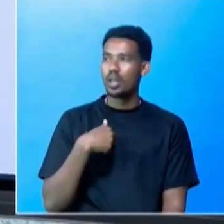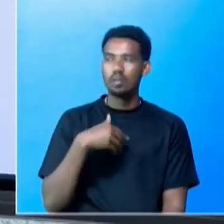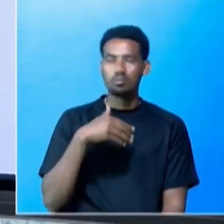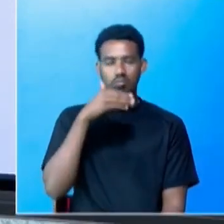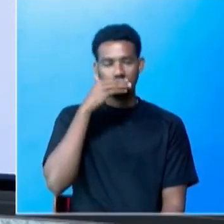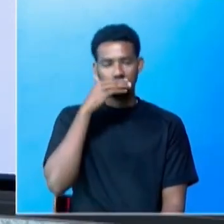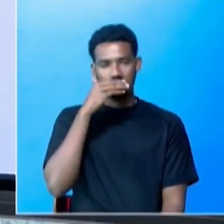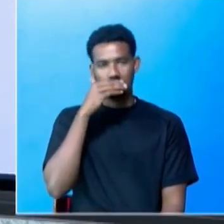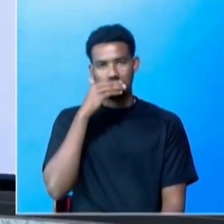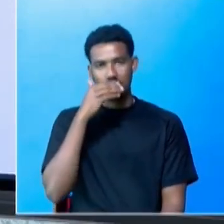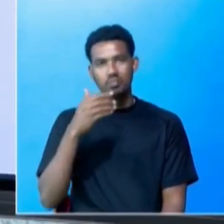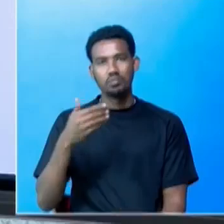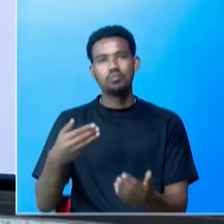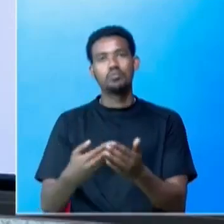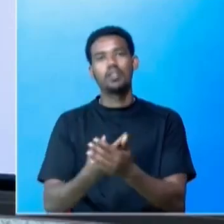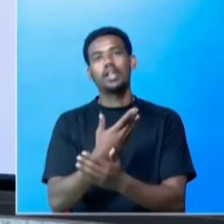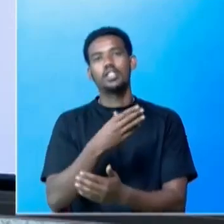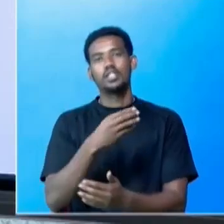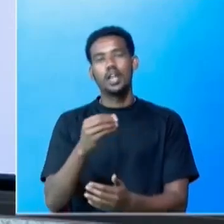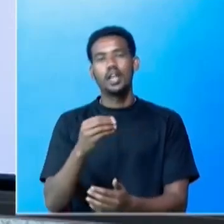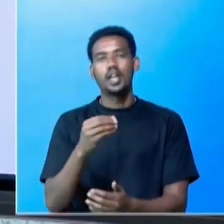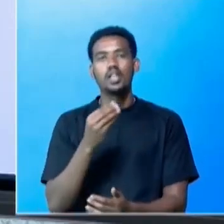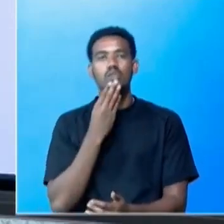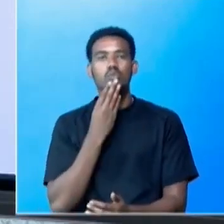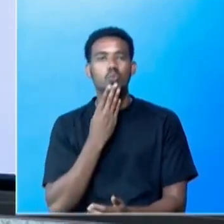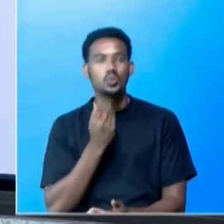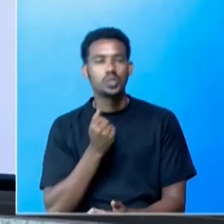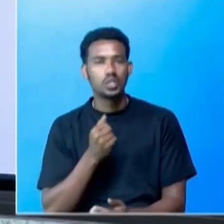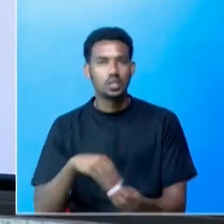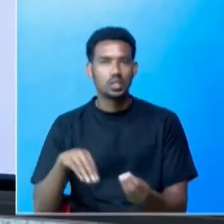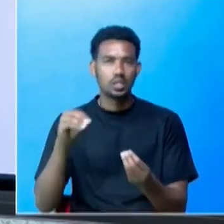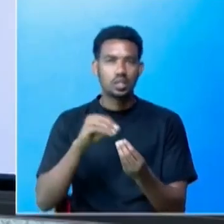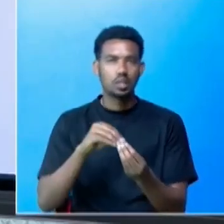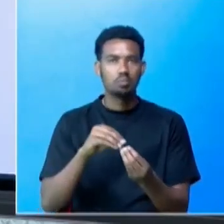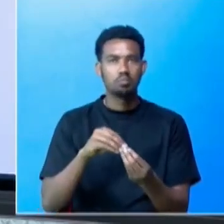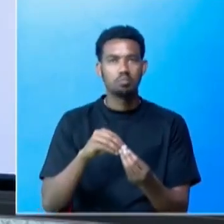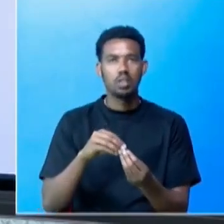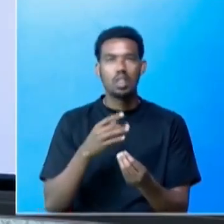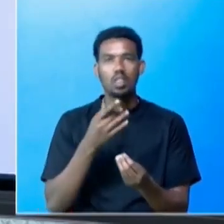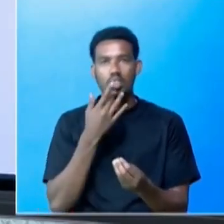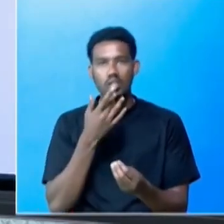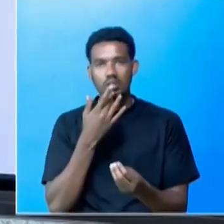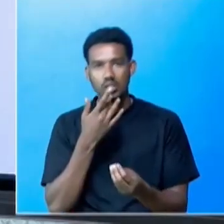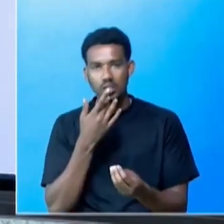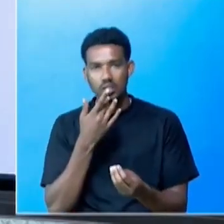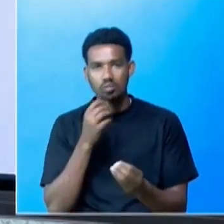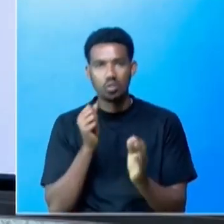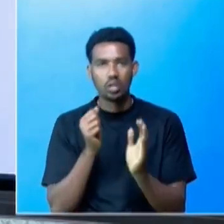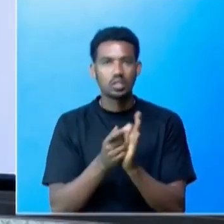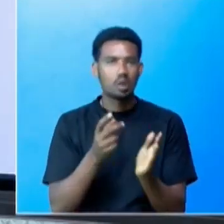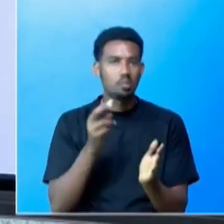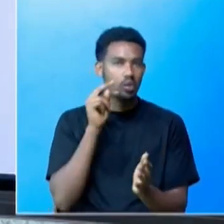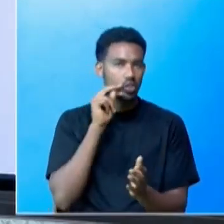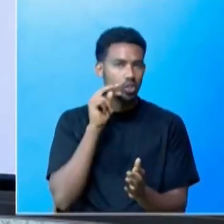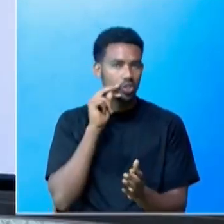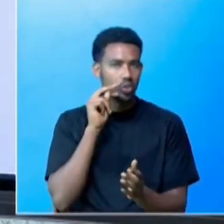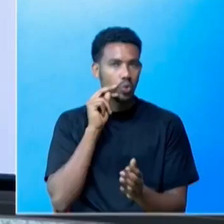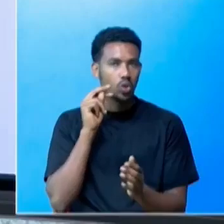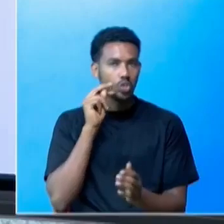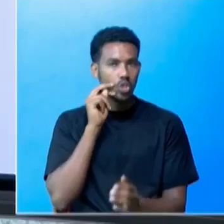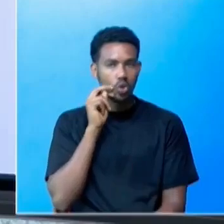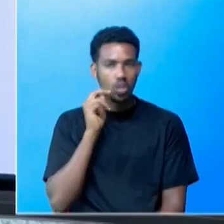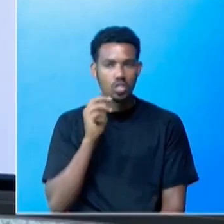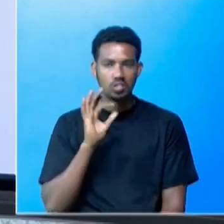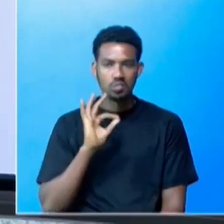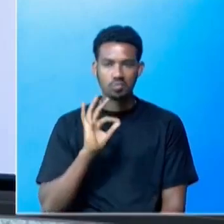fresh and sweet. We can add some tastes like the chocolate is delicious and